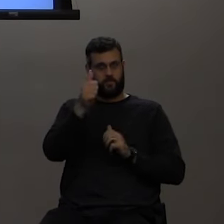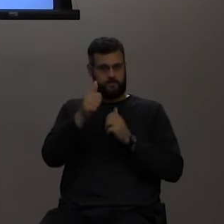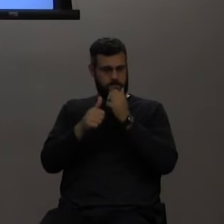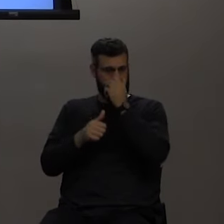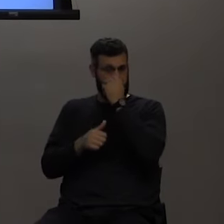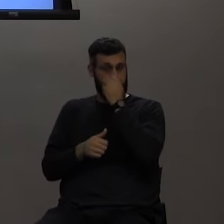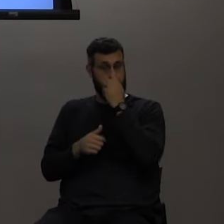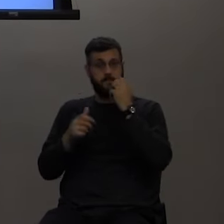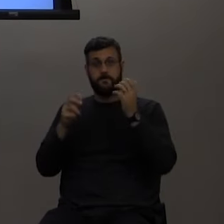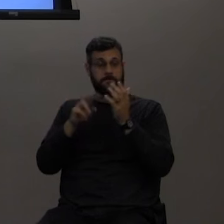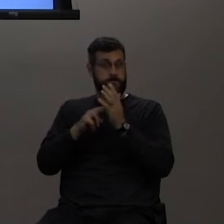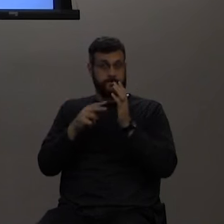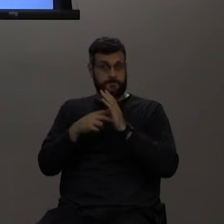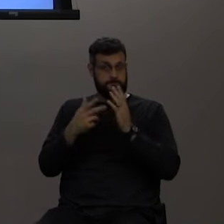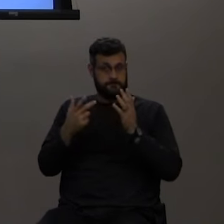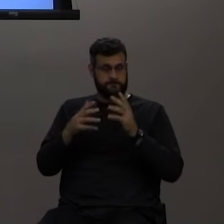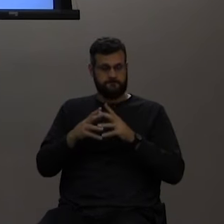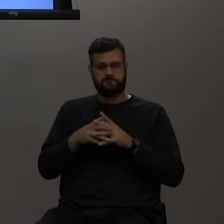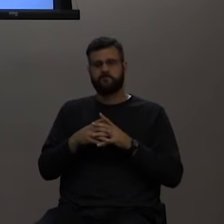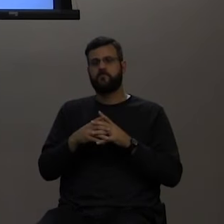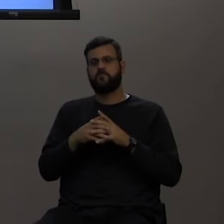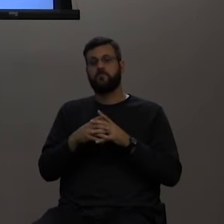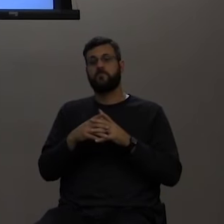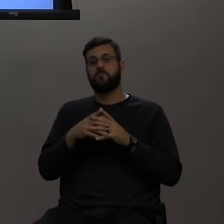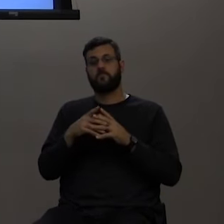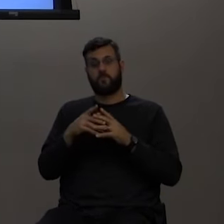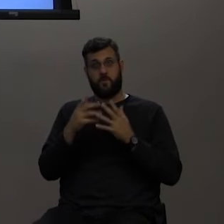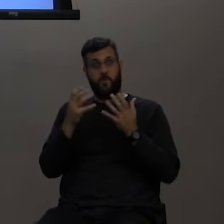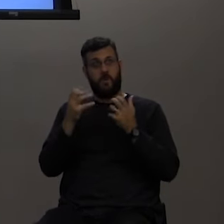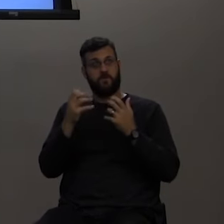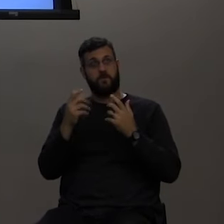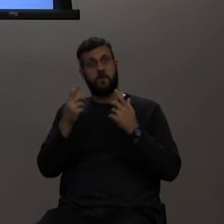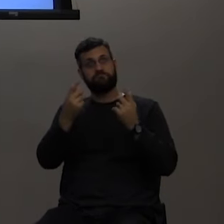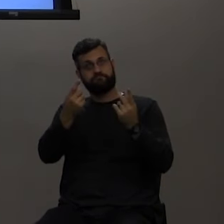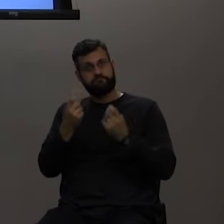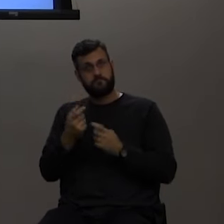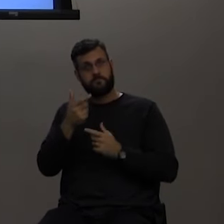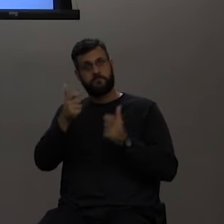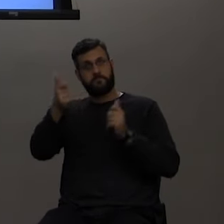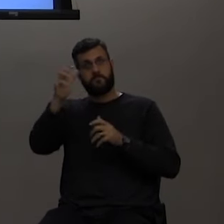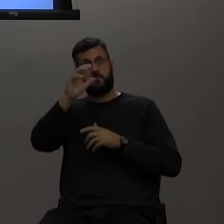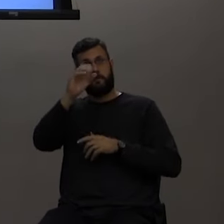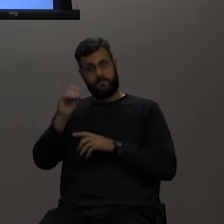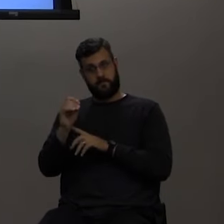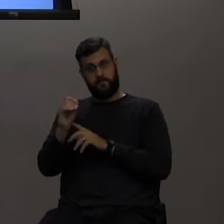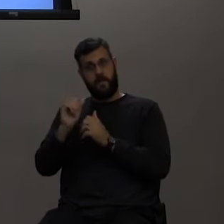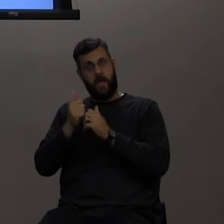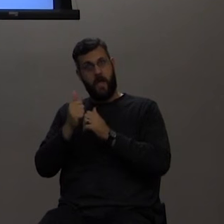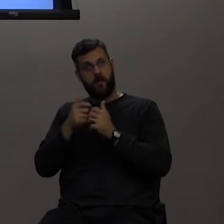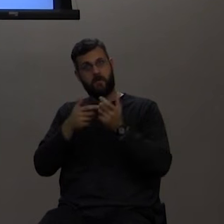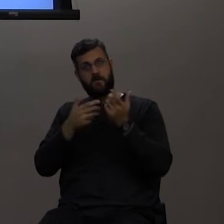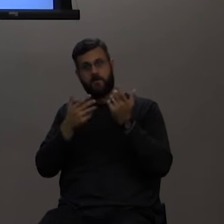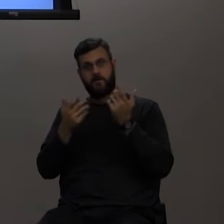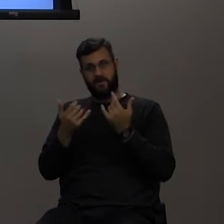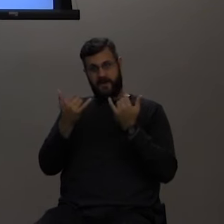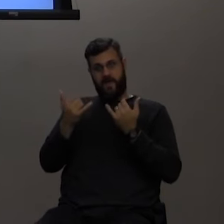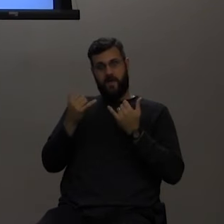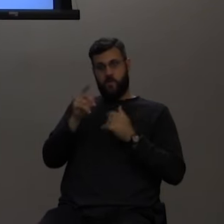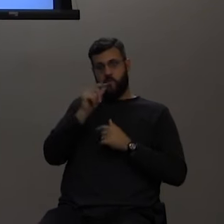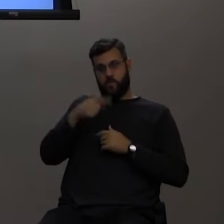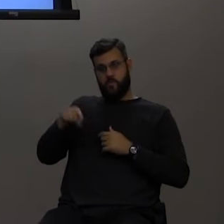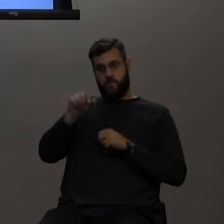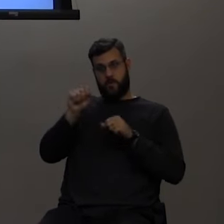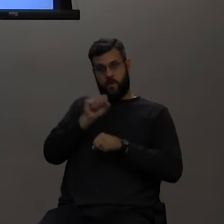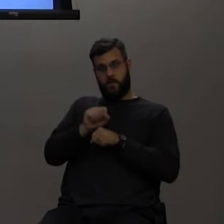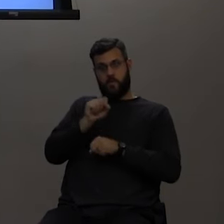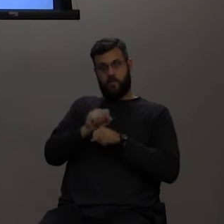And this means that in order to attract those larger companies, the draw on the existing labor force